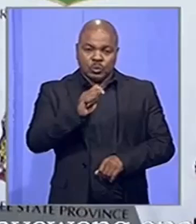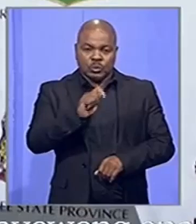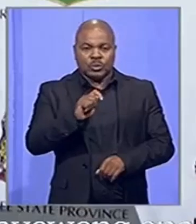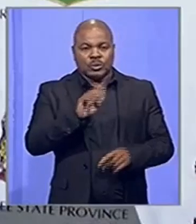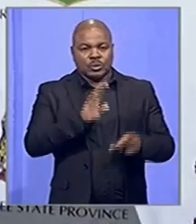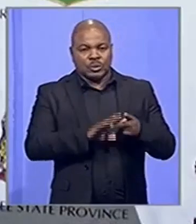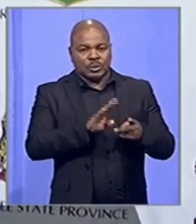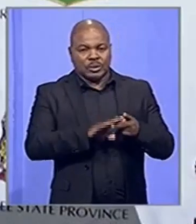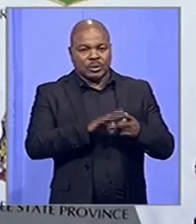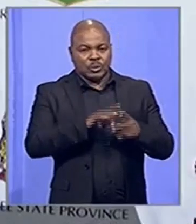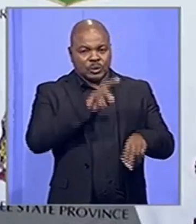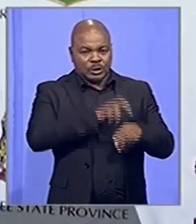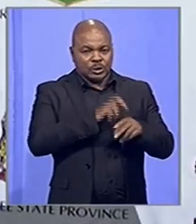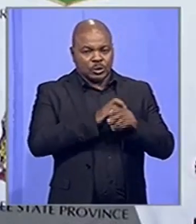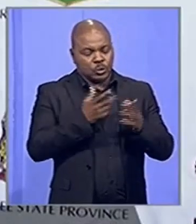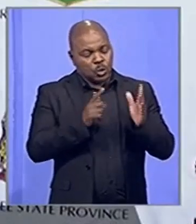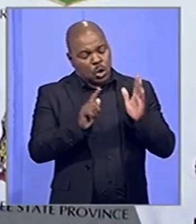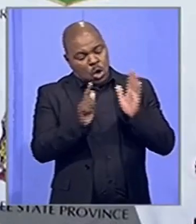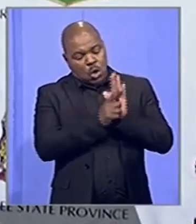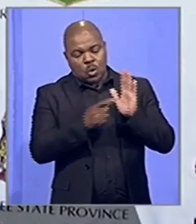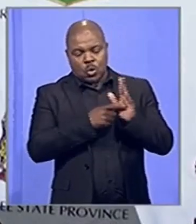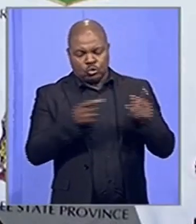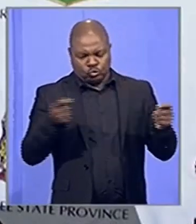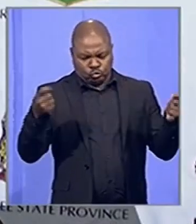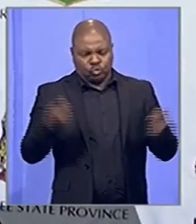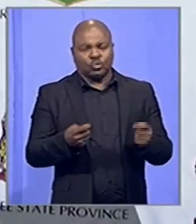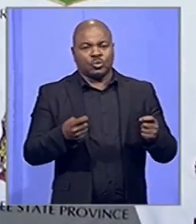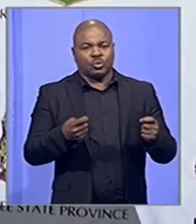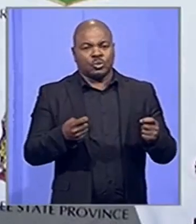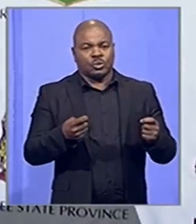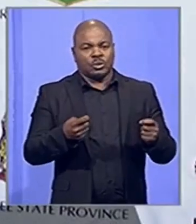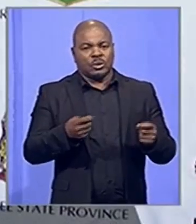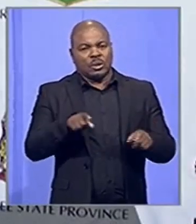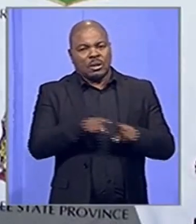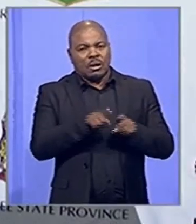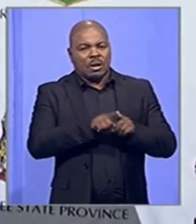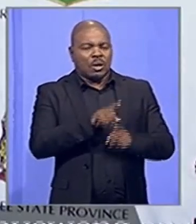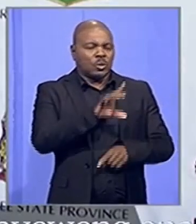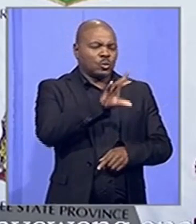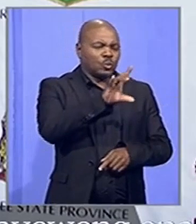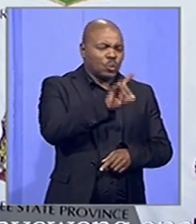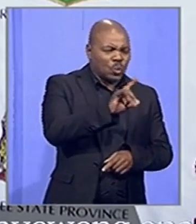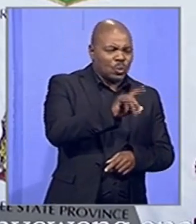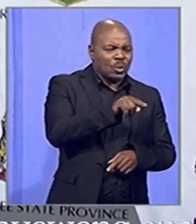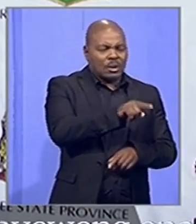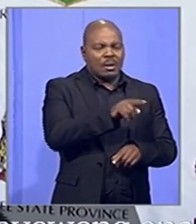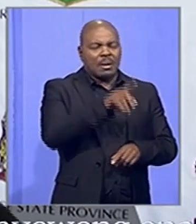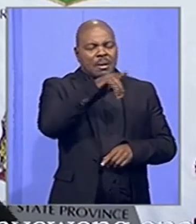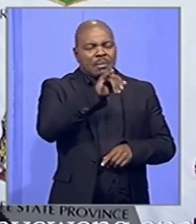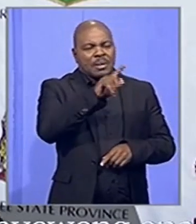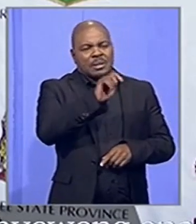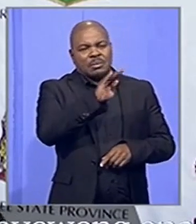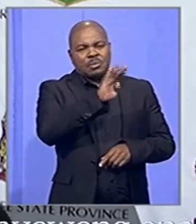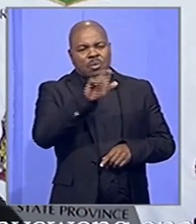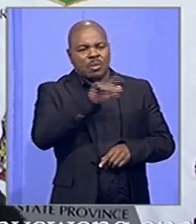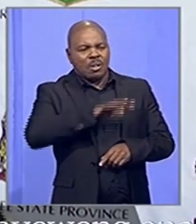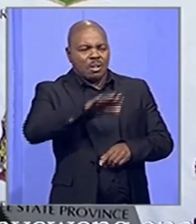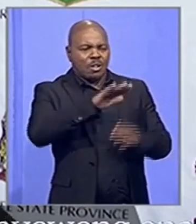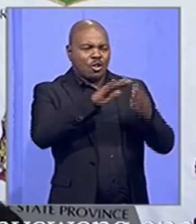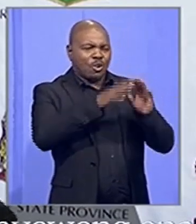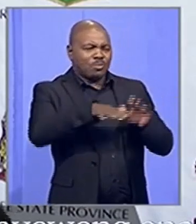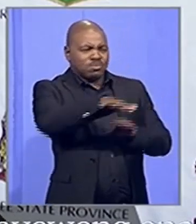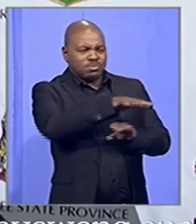titifatsa re di eka ra di tisa hobane ke tsone tse le go tlo thola dintho tsa bo dintja tse leng hore ke di pitbull di phela ka raba ha